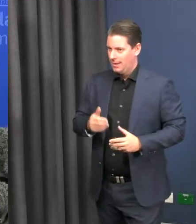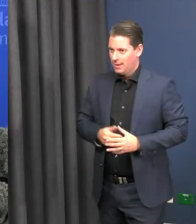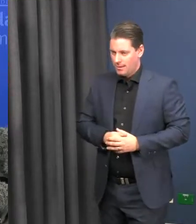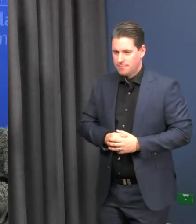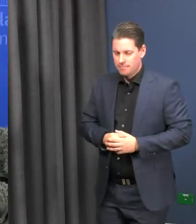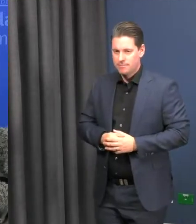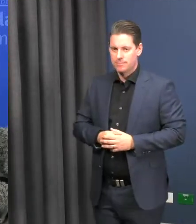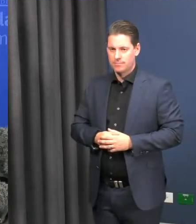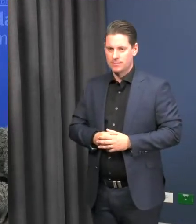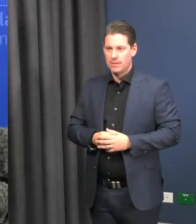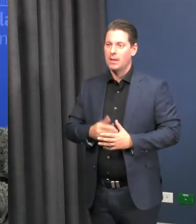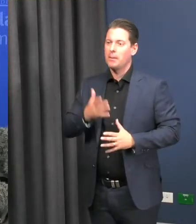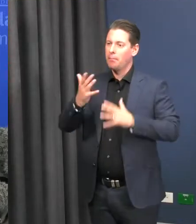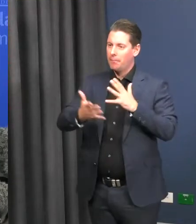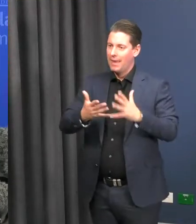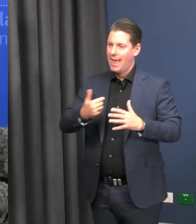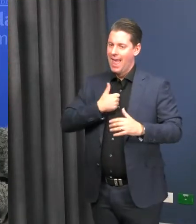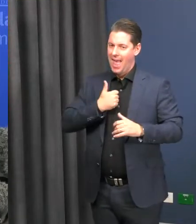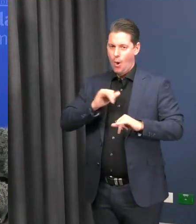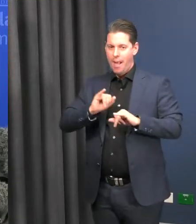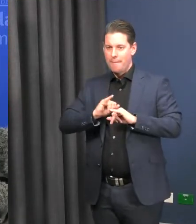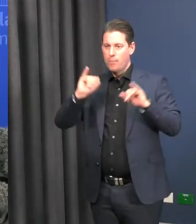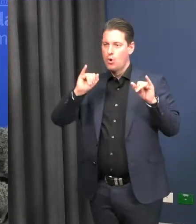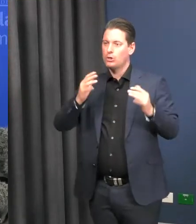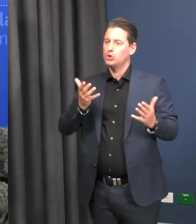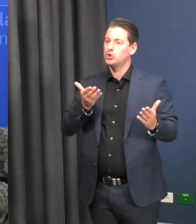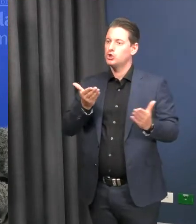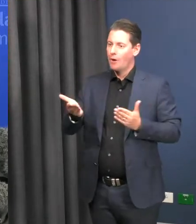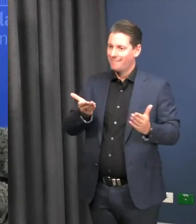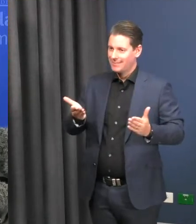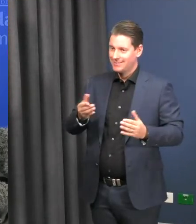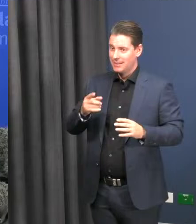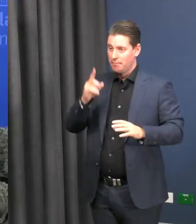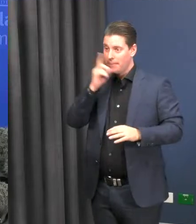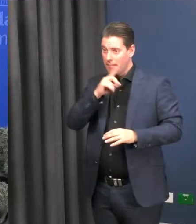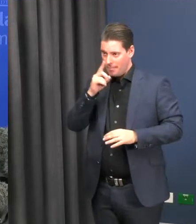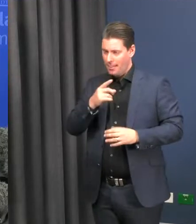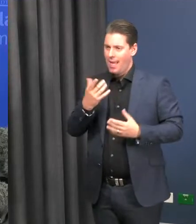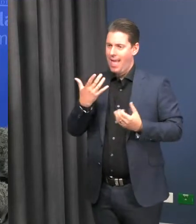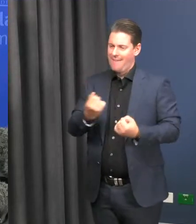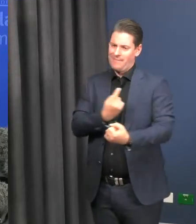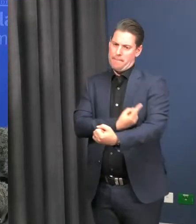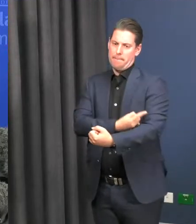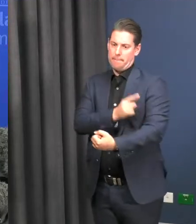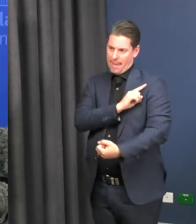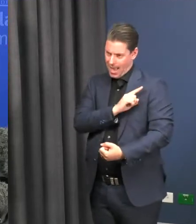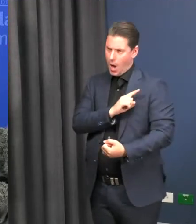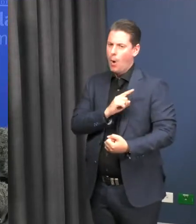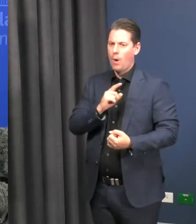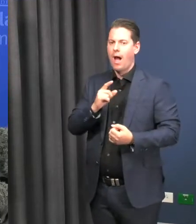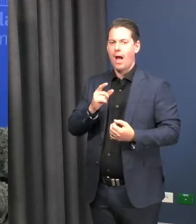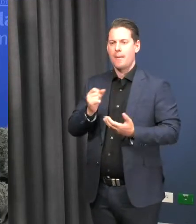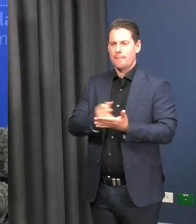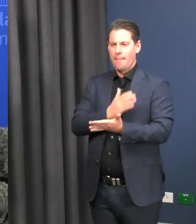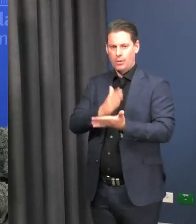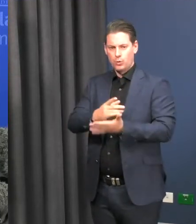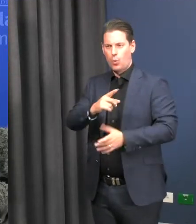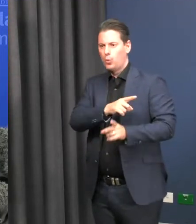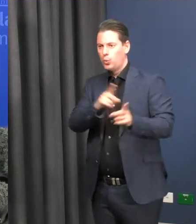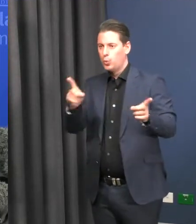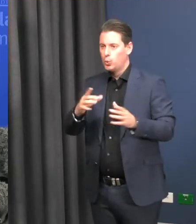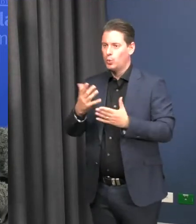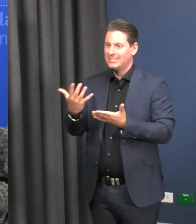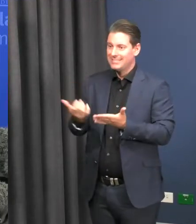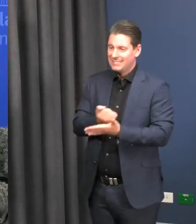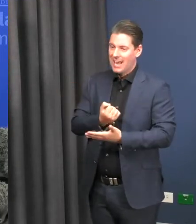in place to ensure our emergency services personnel have the appropriate powers to keep our community safe, should they be carrying out evacuations